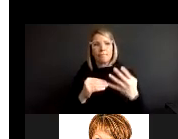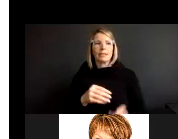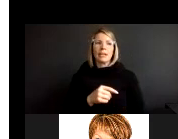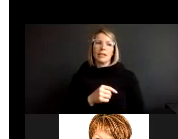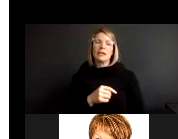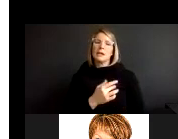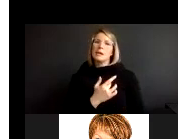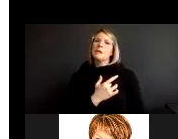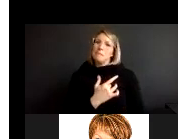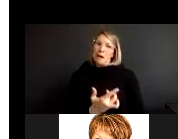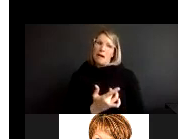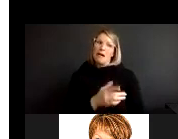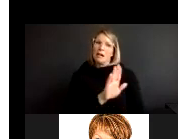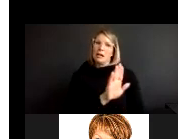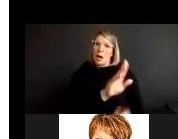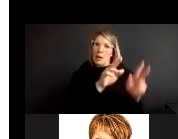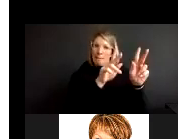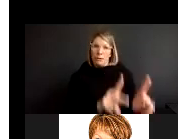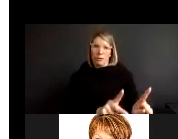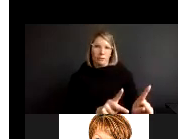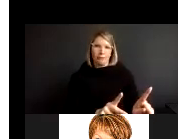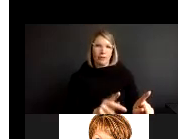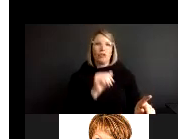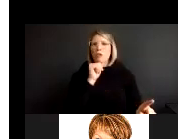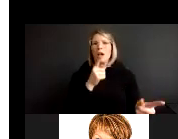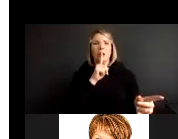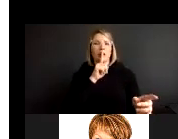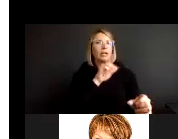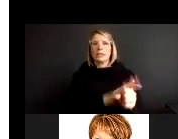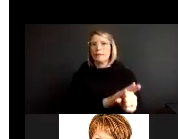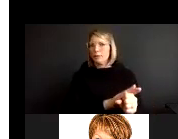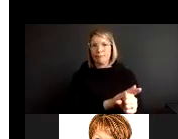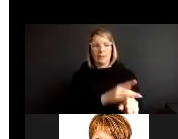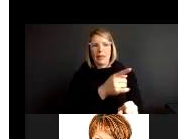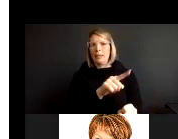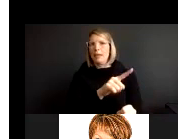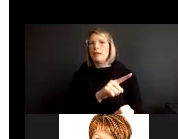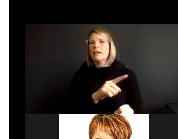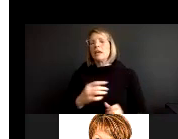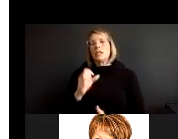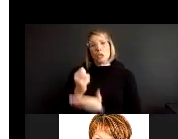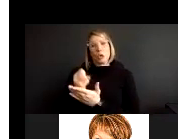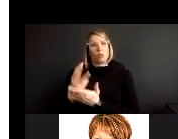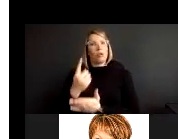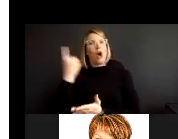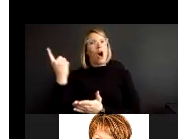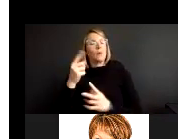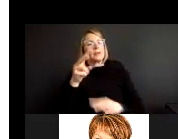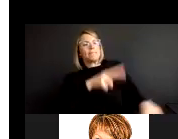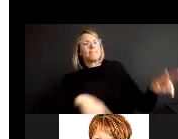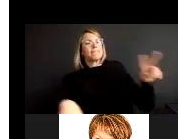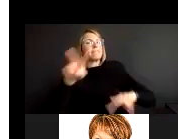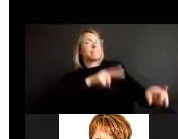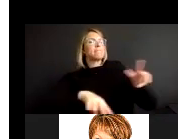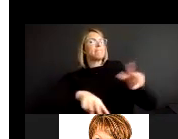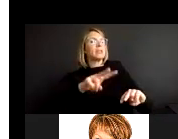person's consent. So the role of the social worker, again, remains very much the same. So they're always assessing risk. They're going to refer to police if criminal